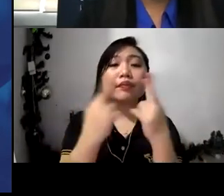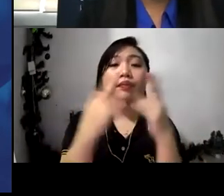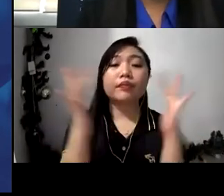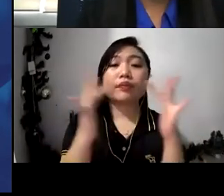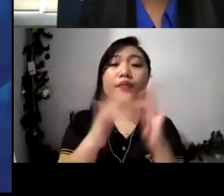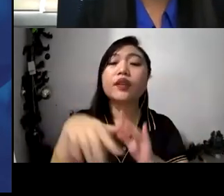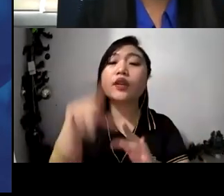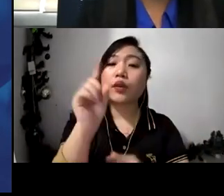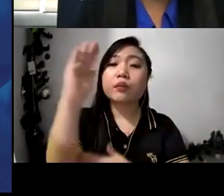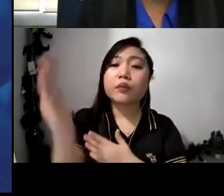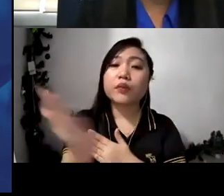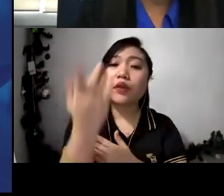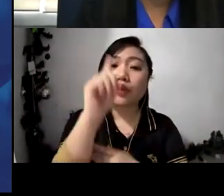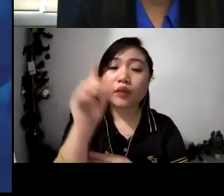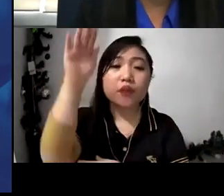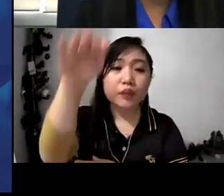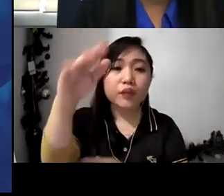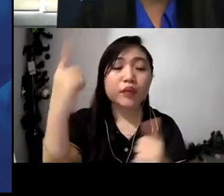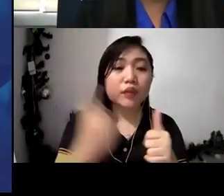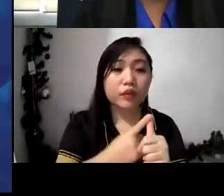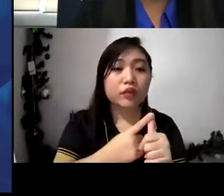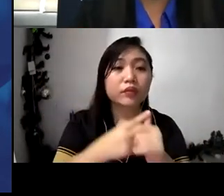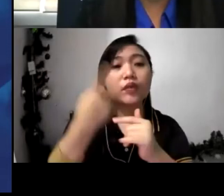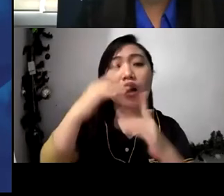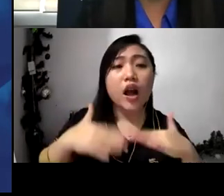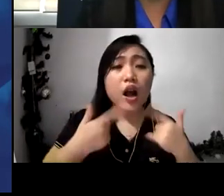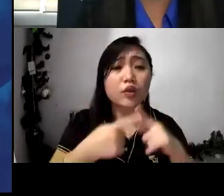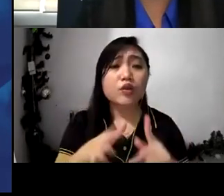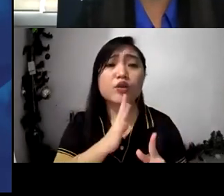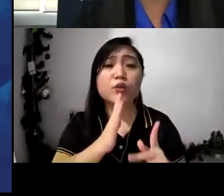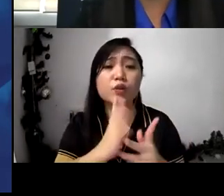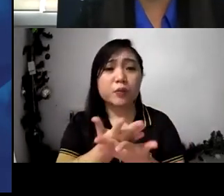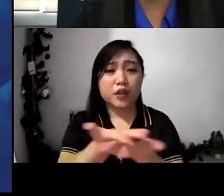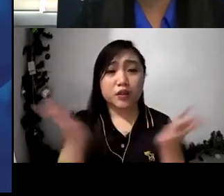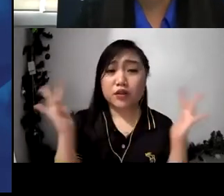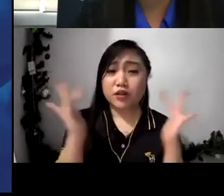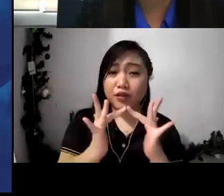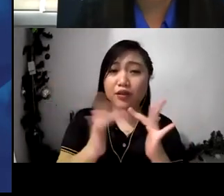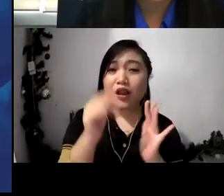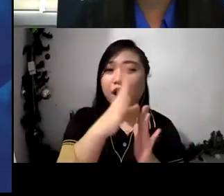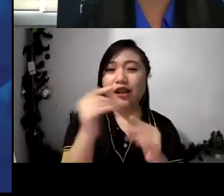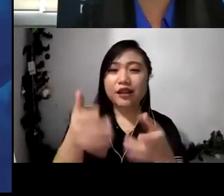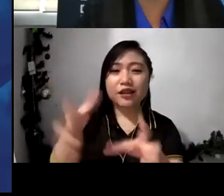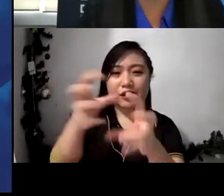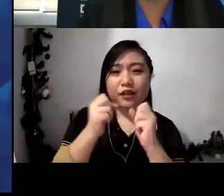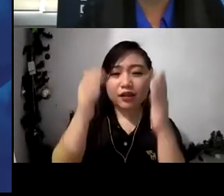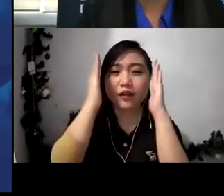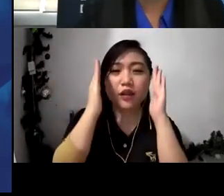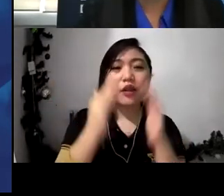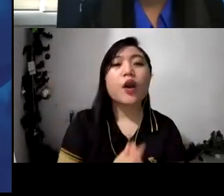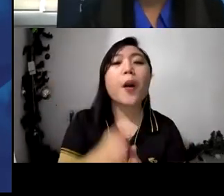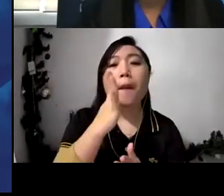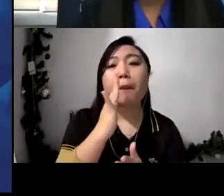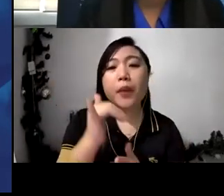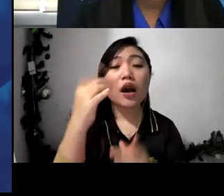the afternoon. The first session will be How to Speak on a Digital Stage and Capture the Limelight. This will be delivered